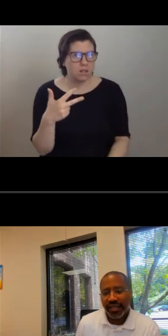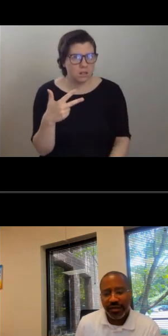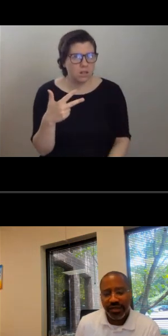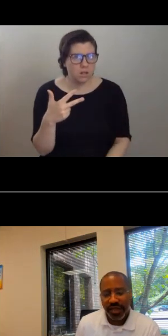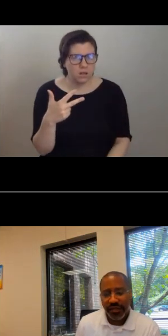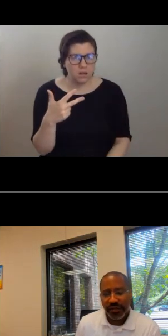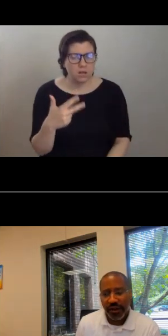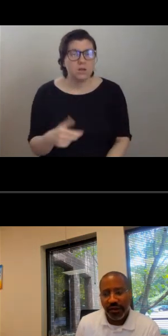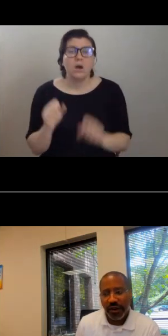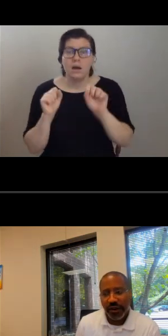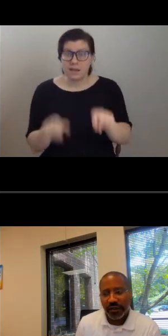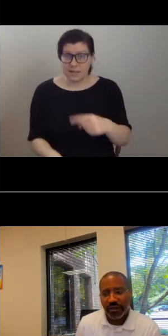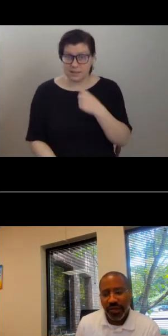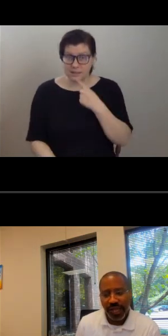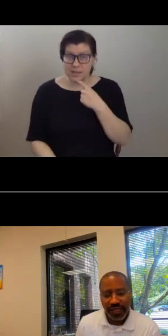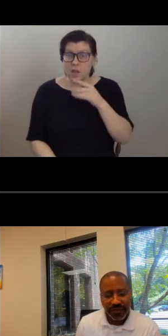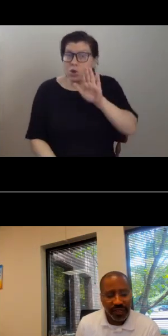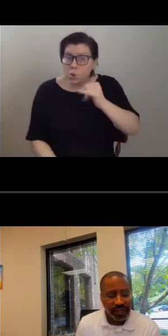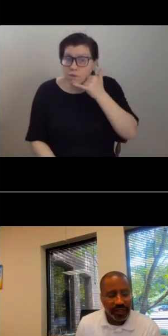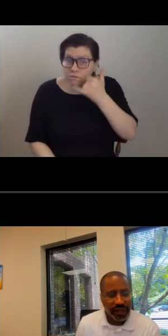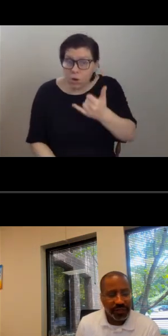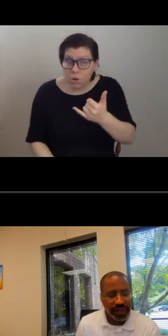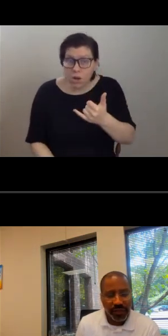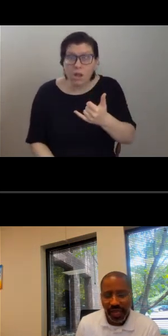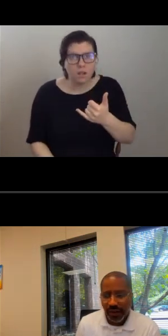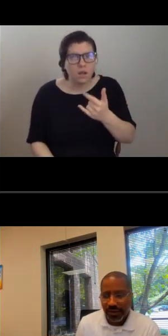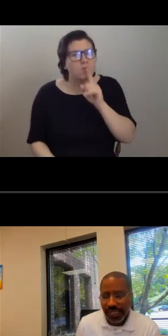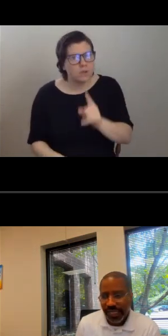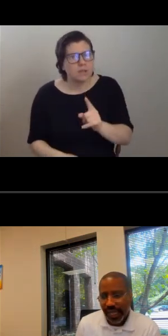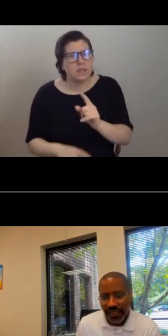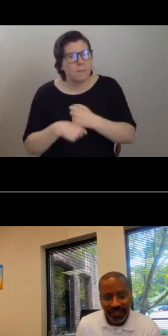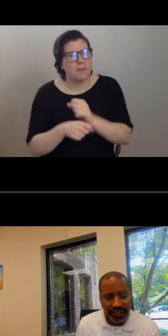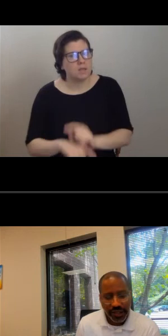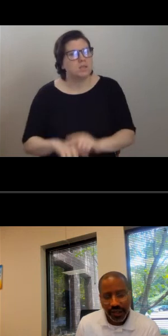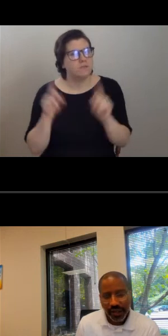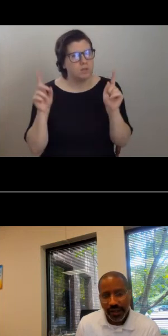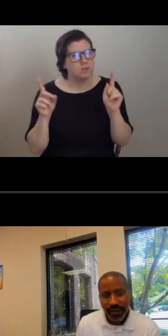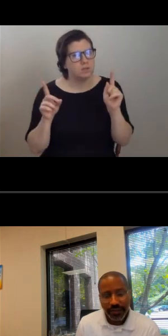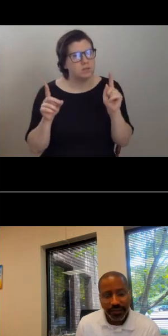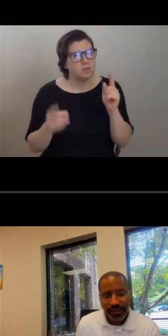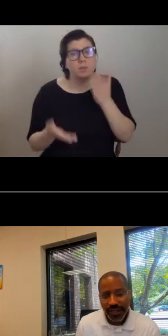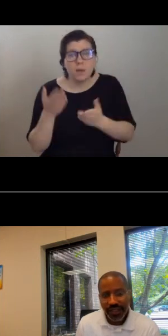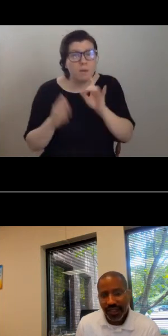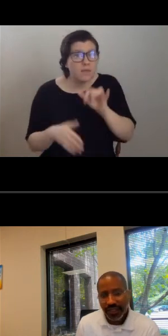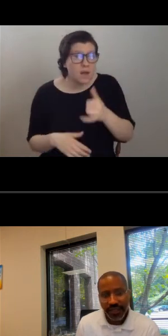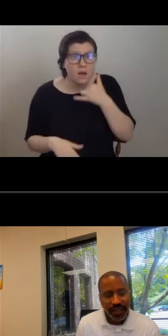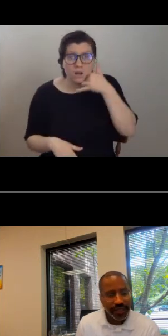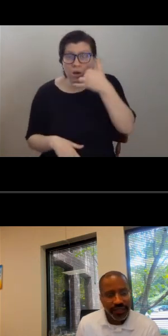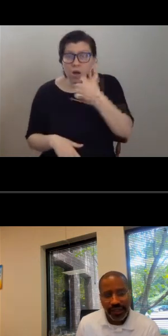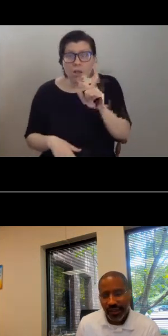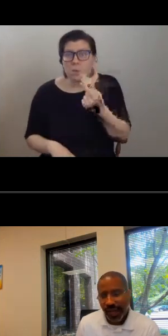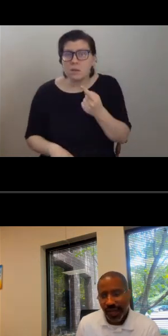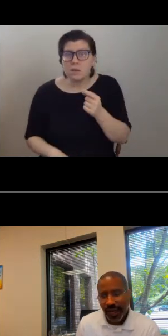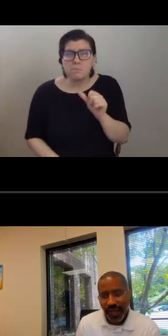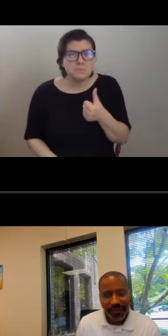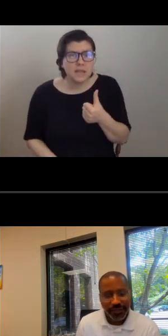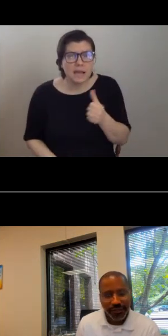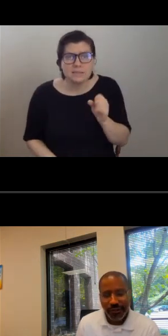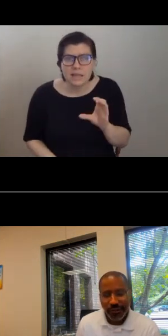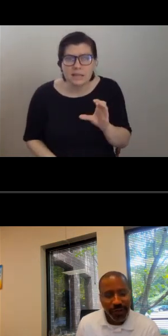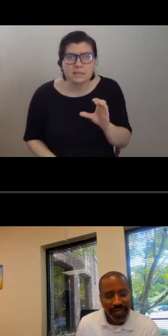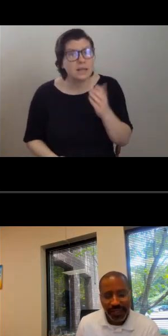I can tell you is that your phone calls make a difference. They may only last um, 10 seconds, they may